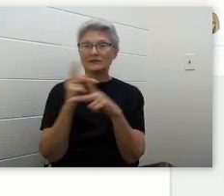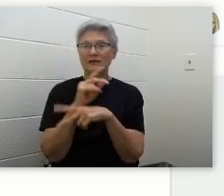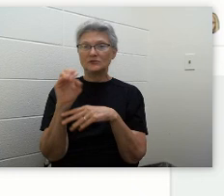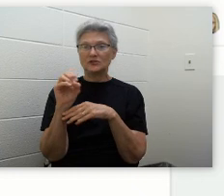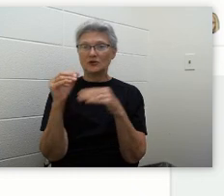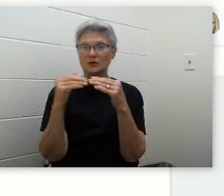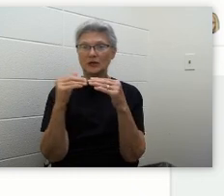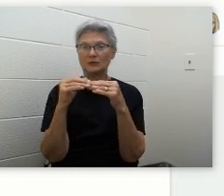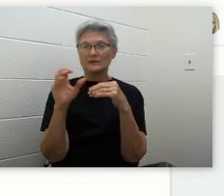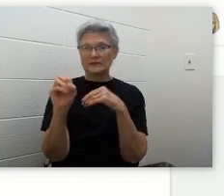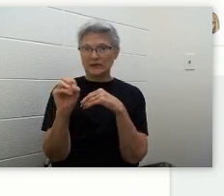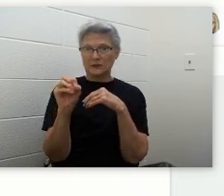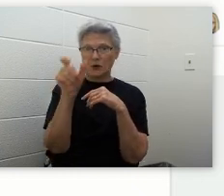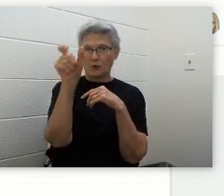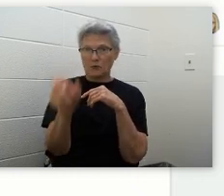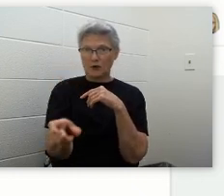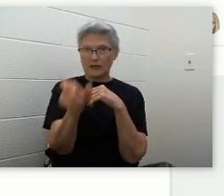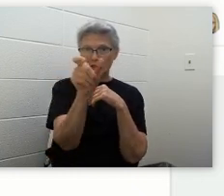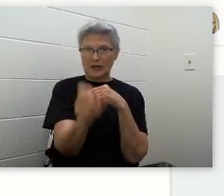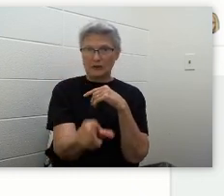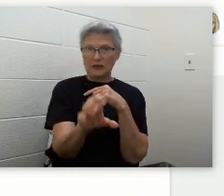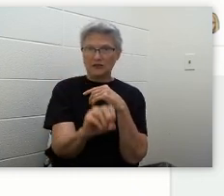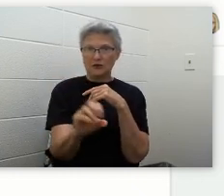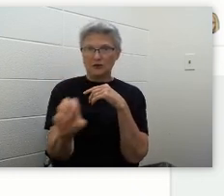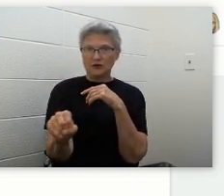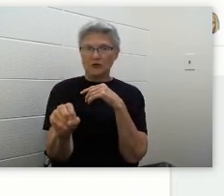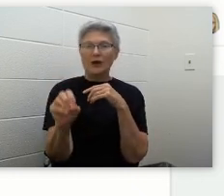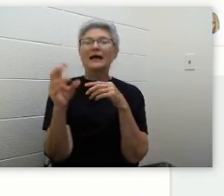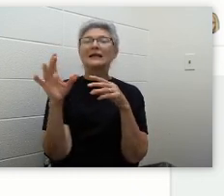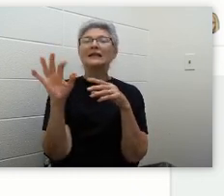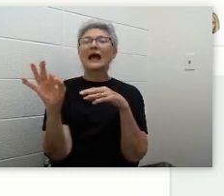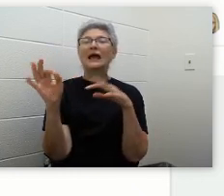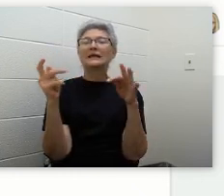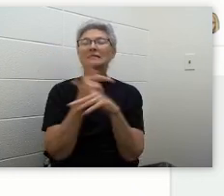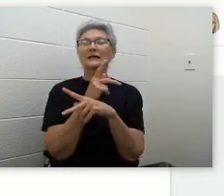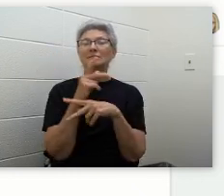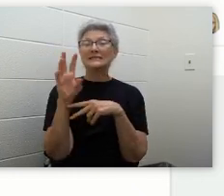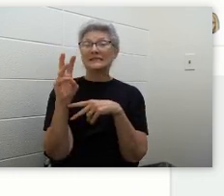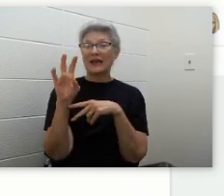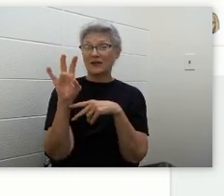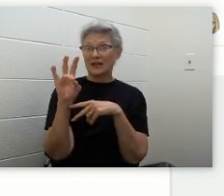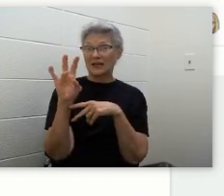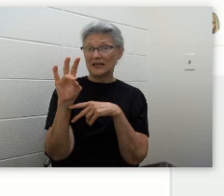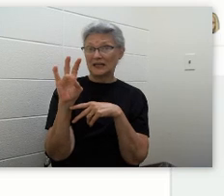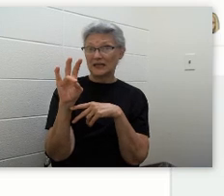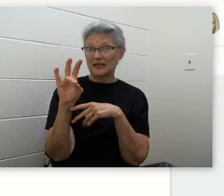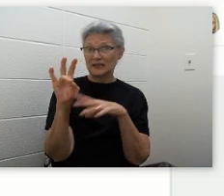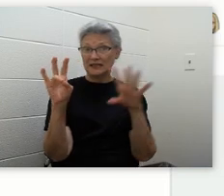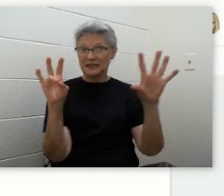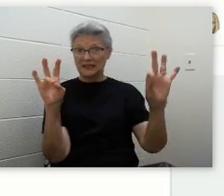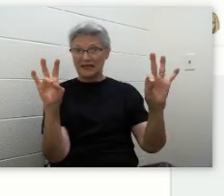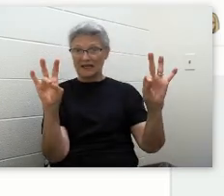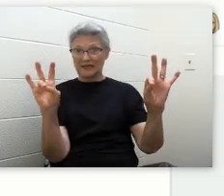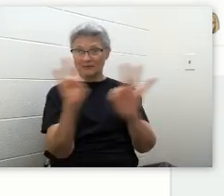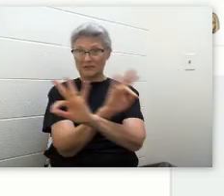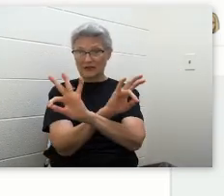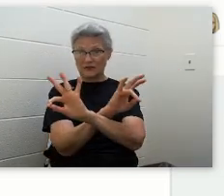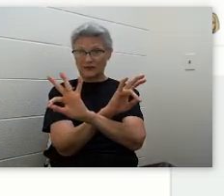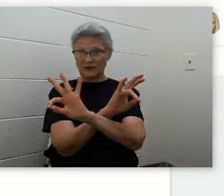times 0 is 0. 9 times 7, ooh, you guys know what 9 times 7